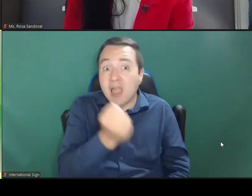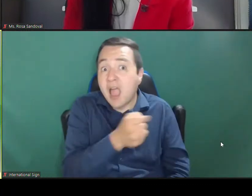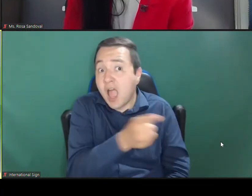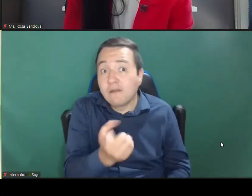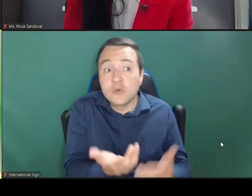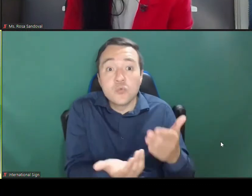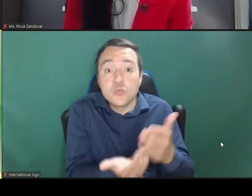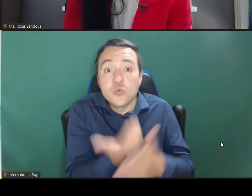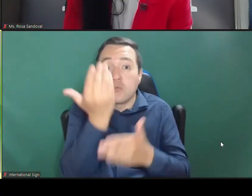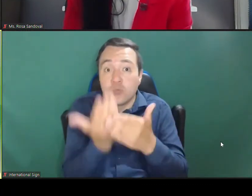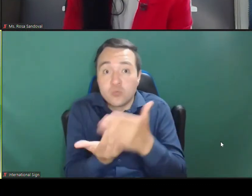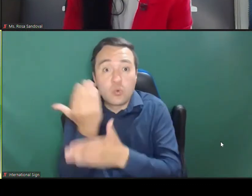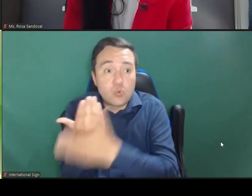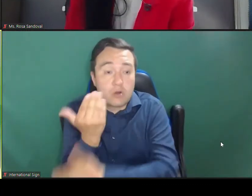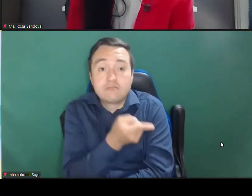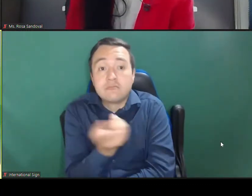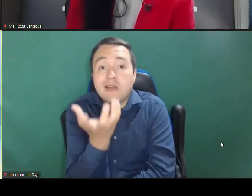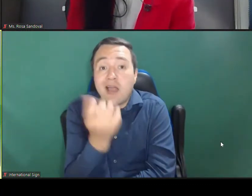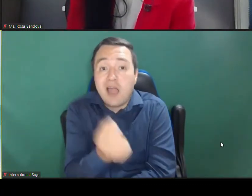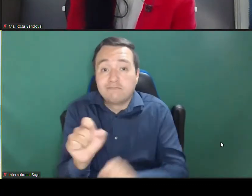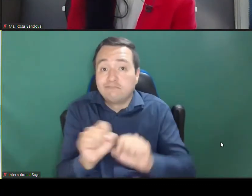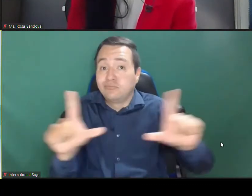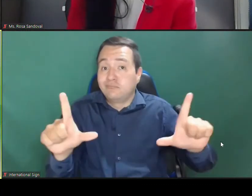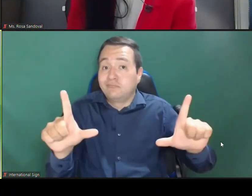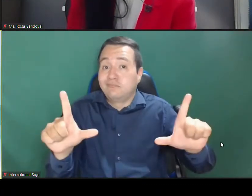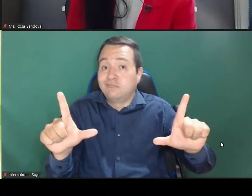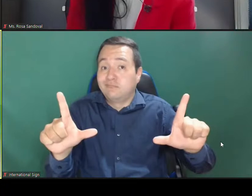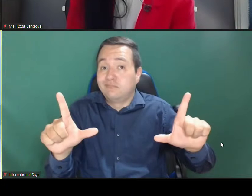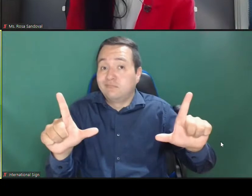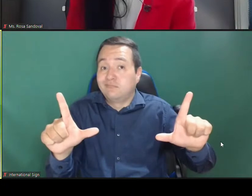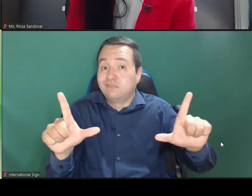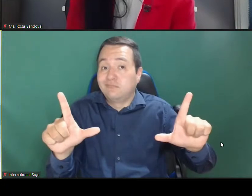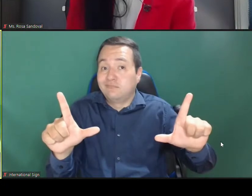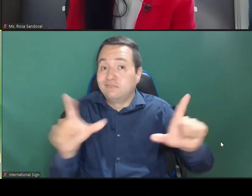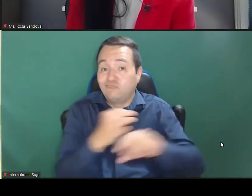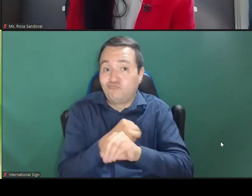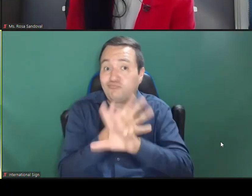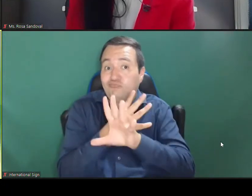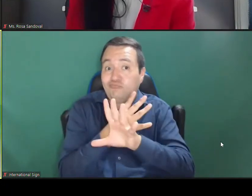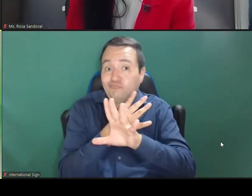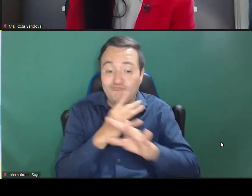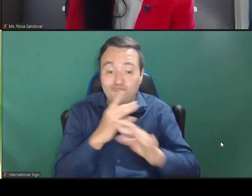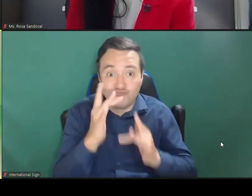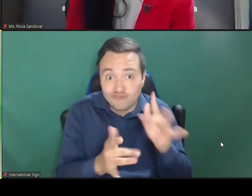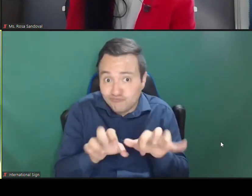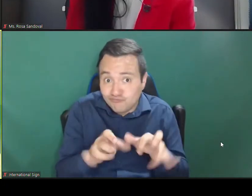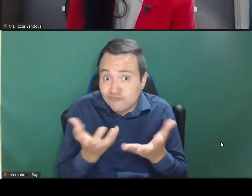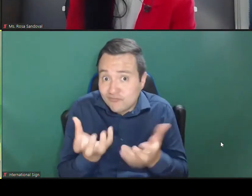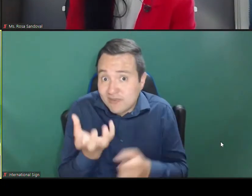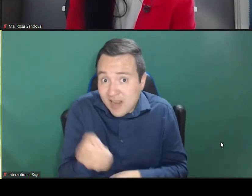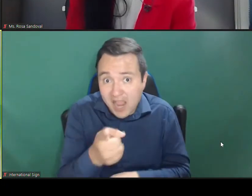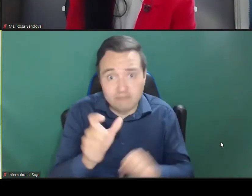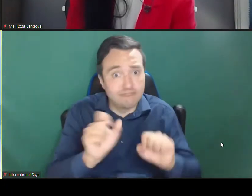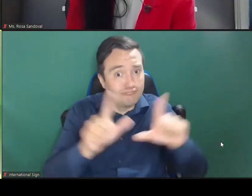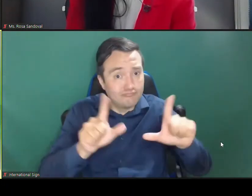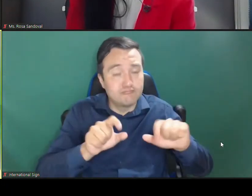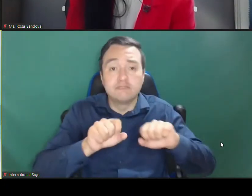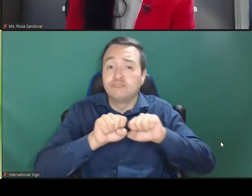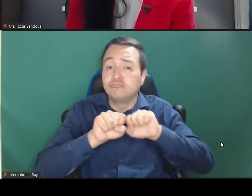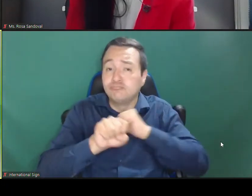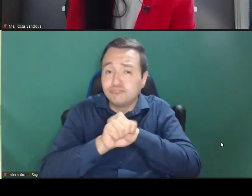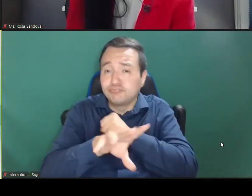new things. There are new virtual modalities. And there is an opportunity to